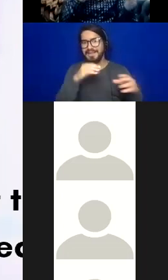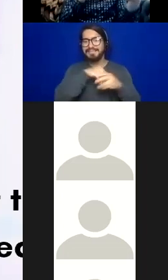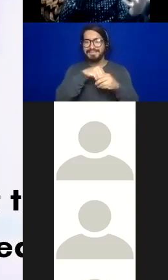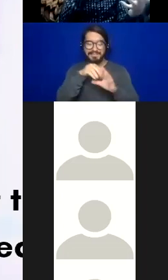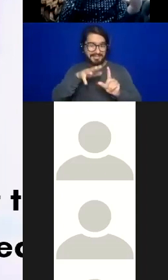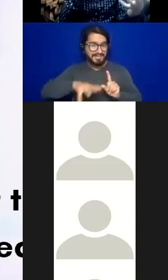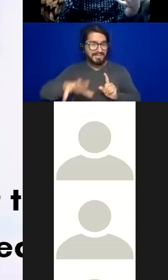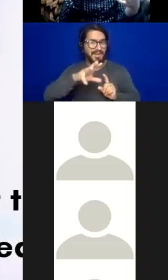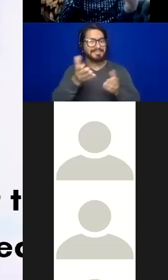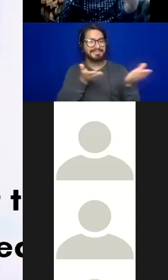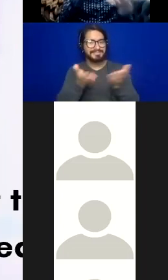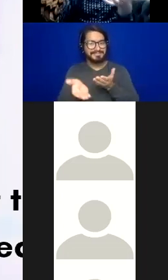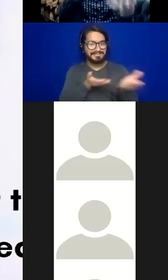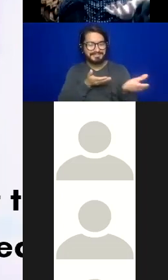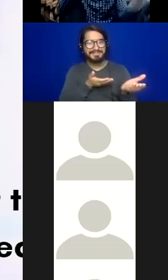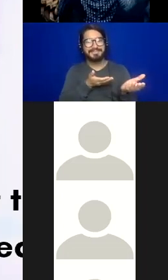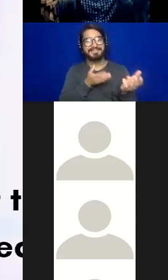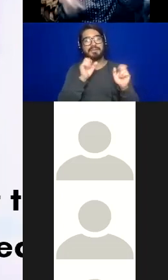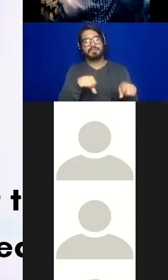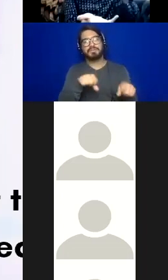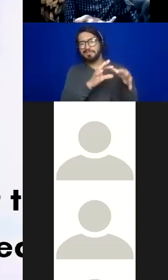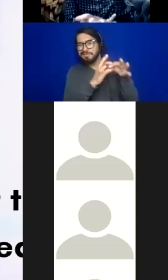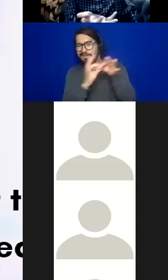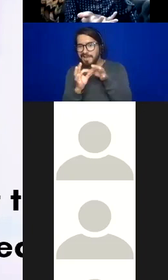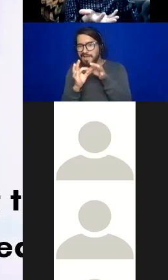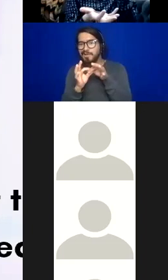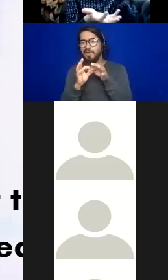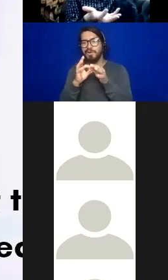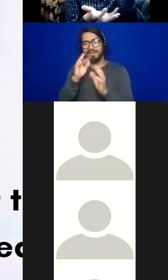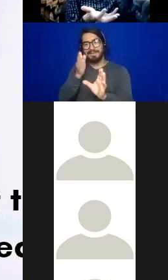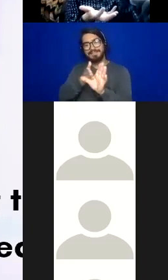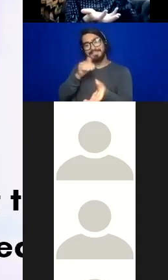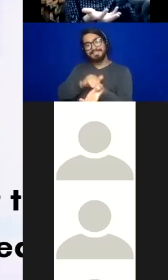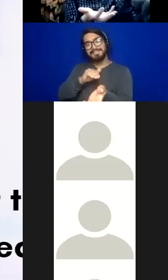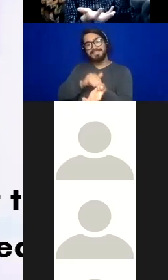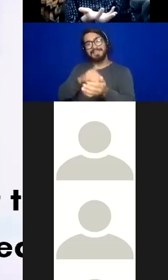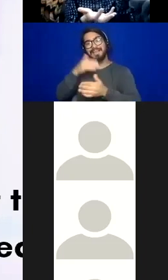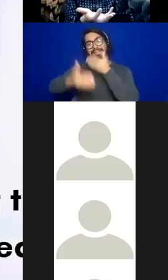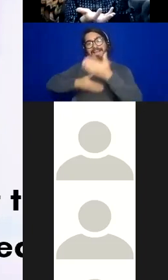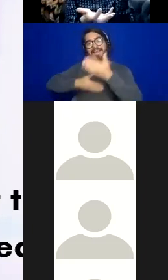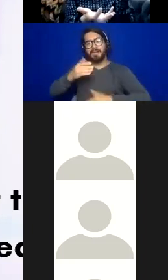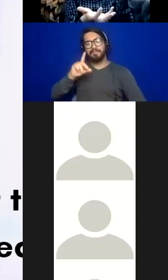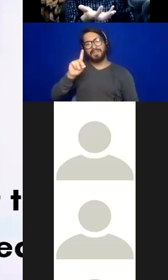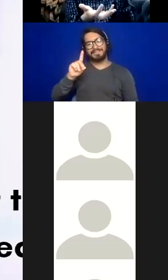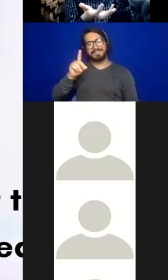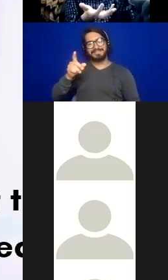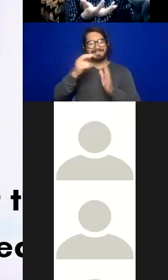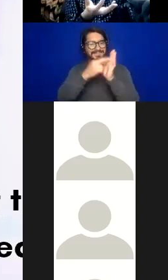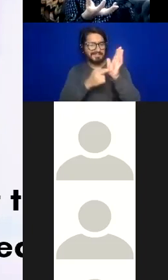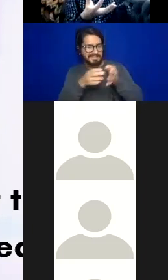services, you could fold it into a psychiatric advance directive, have witnesses there to sign,